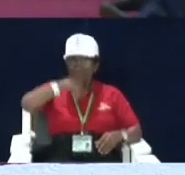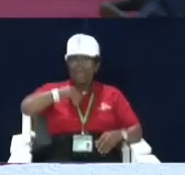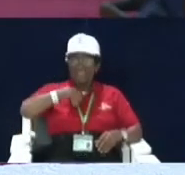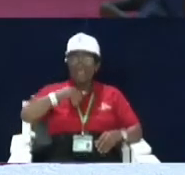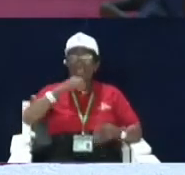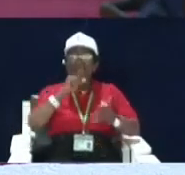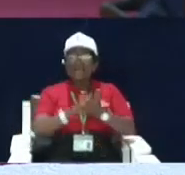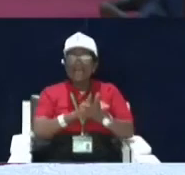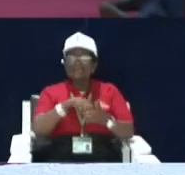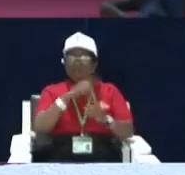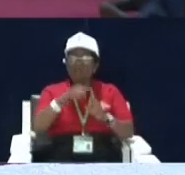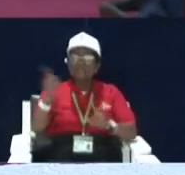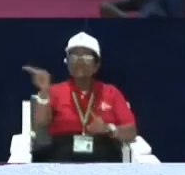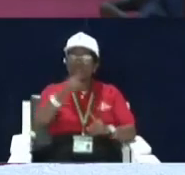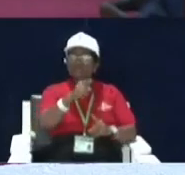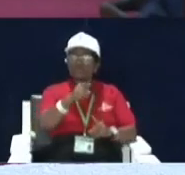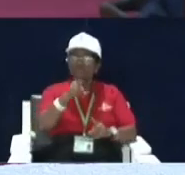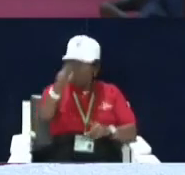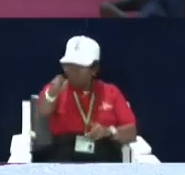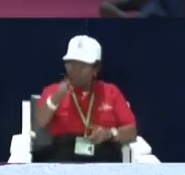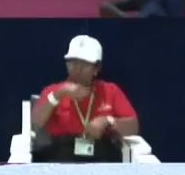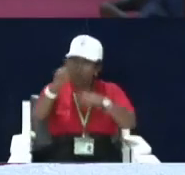when you go into that ring,